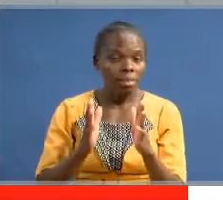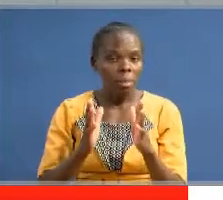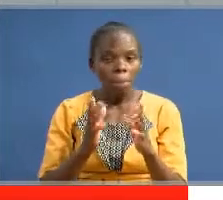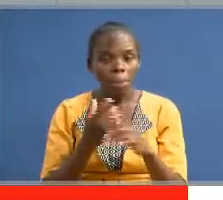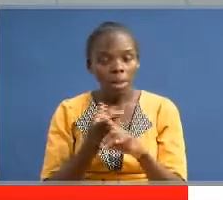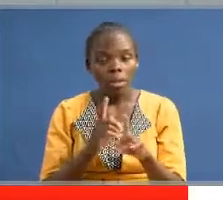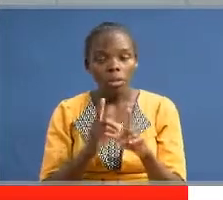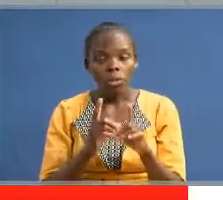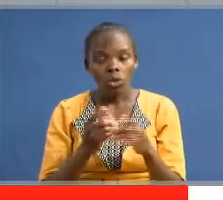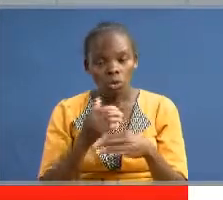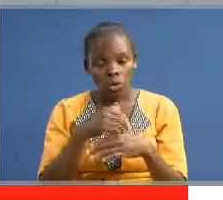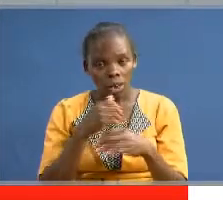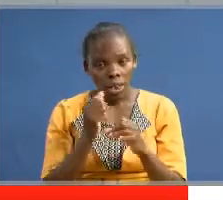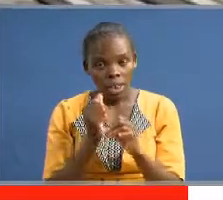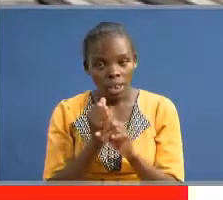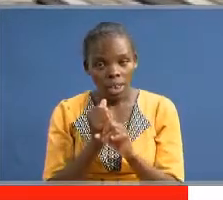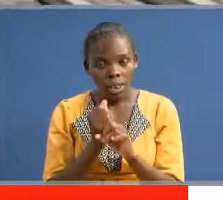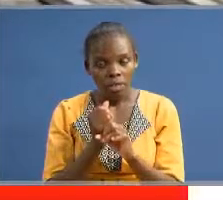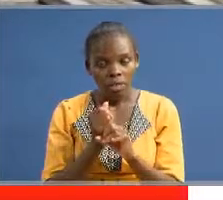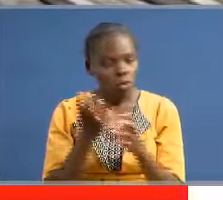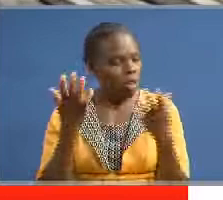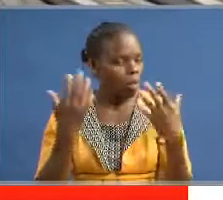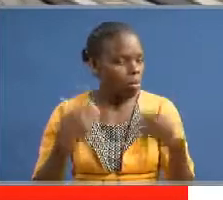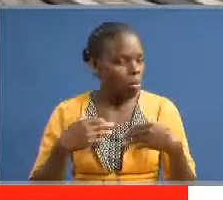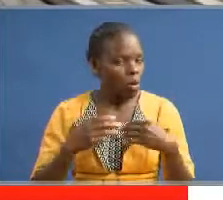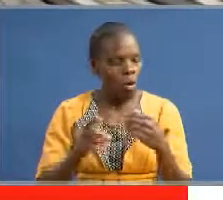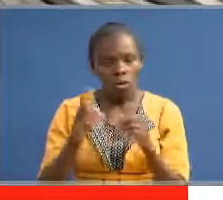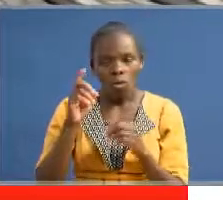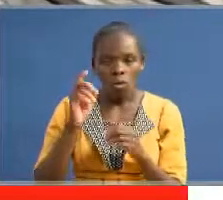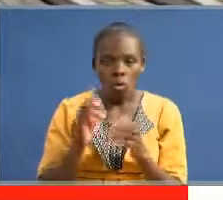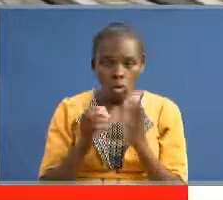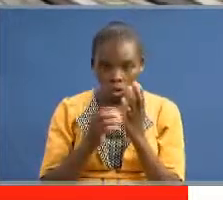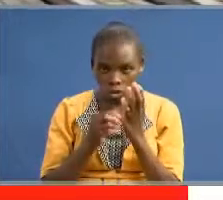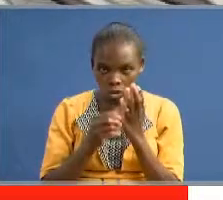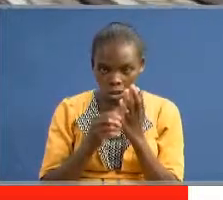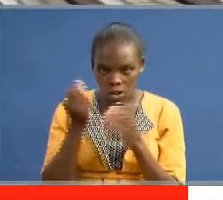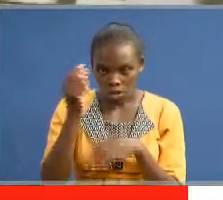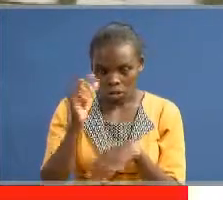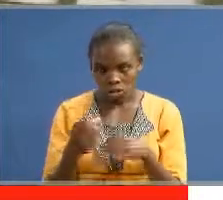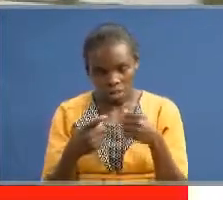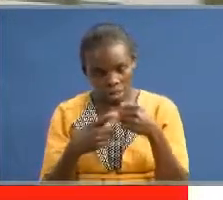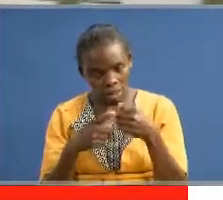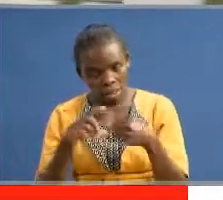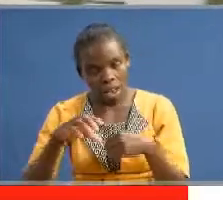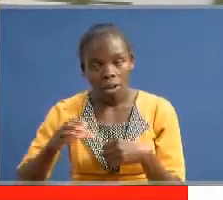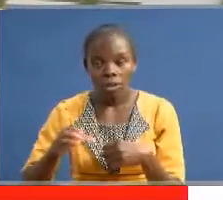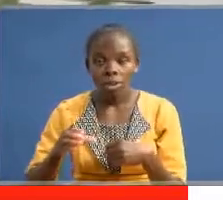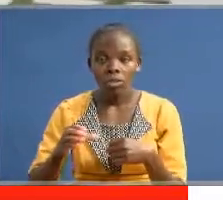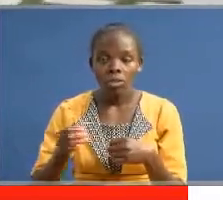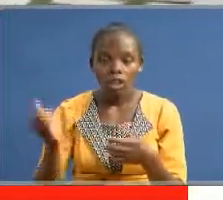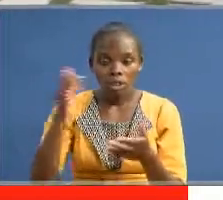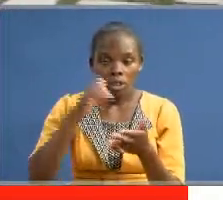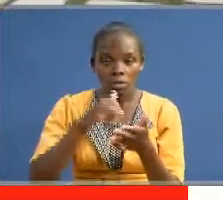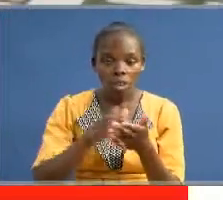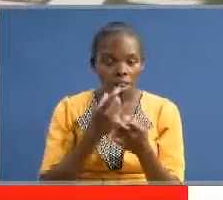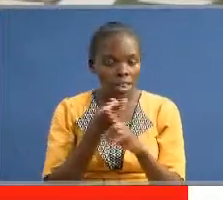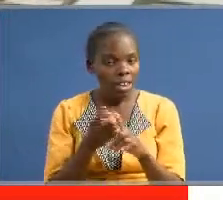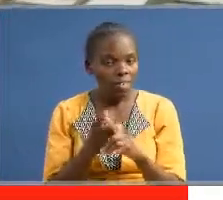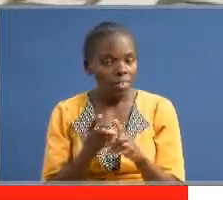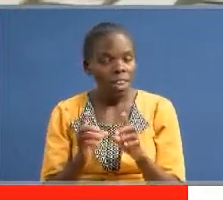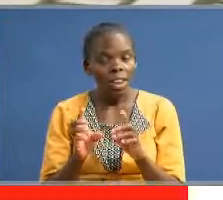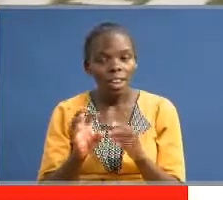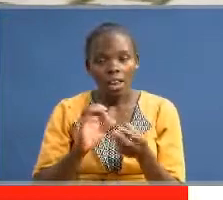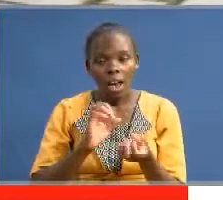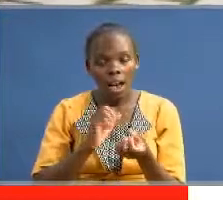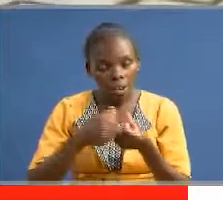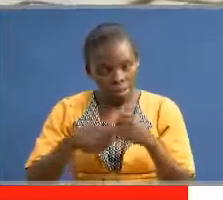create a sense of national pride to the residents of Coast Region. All six counties of the coastal region will be involved in different cultural